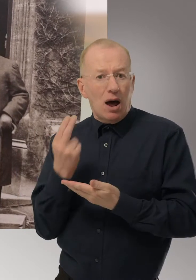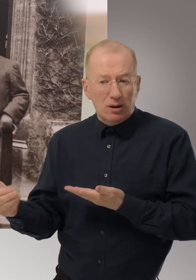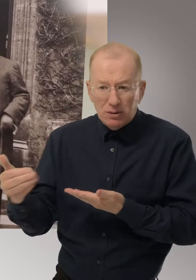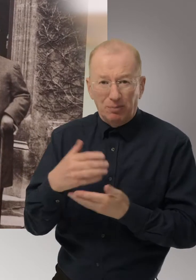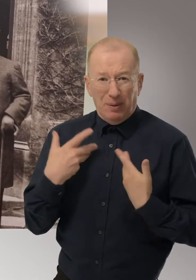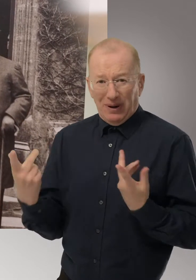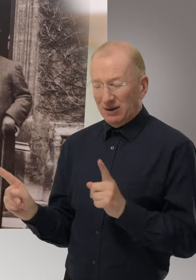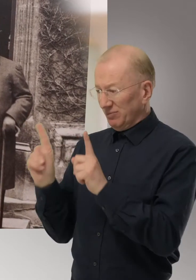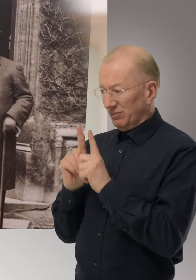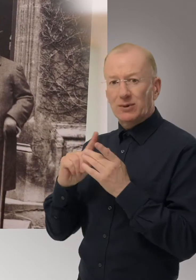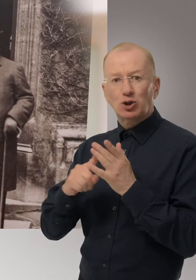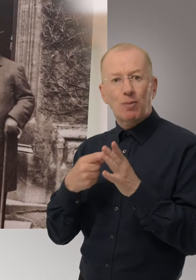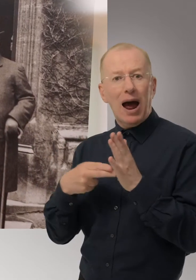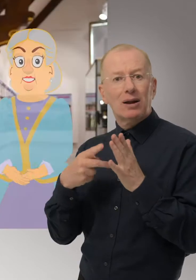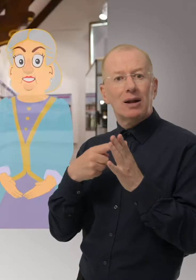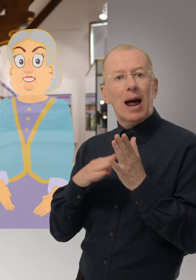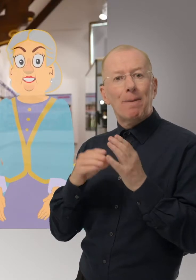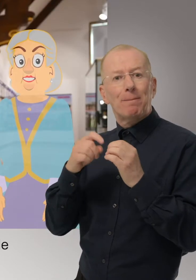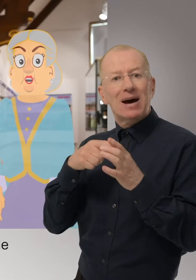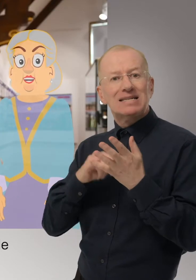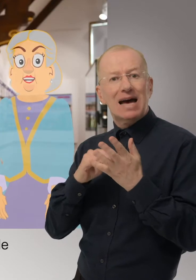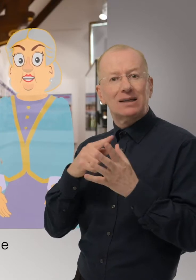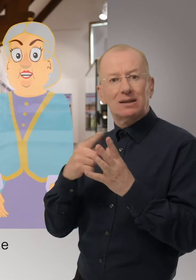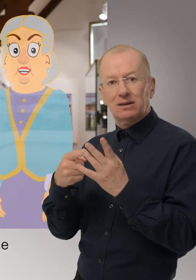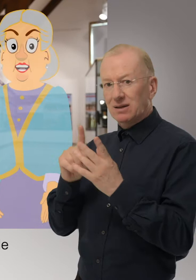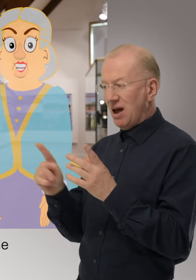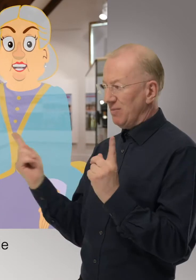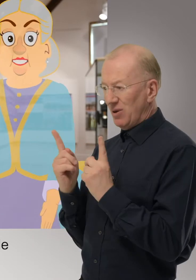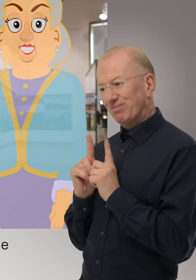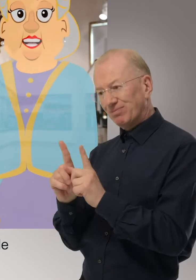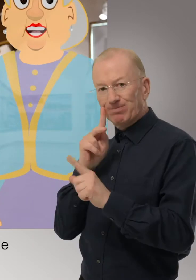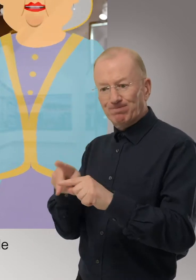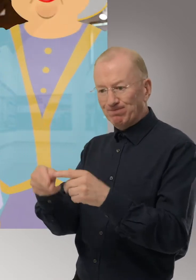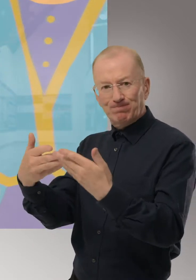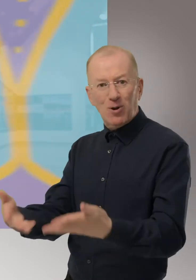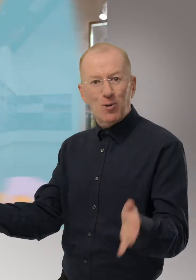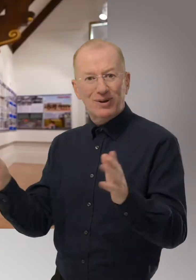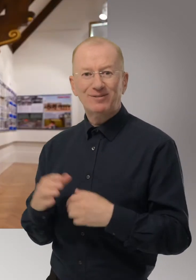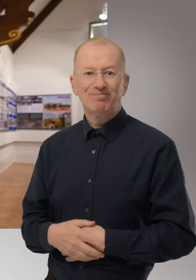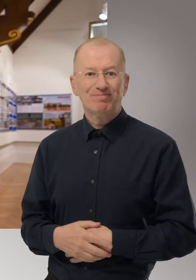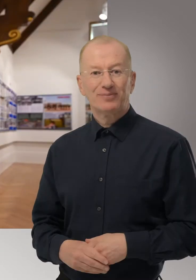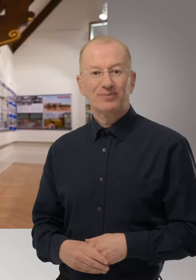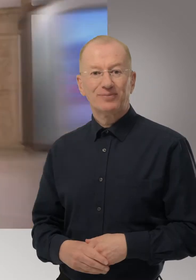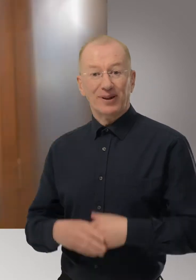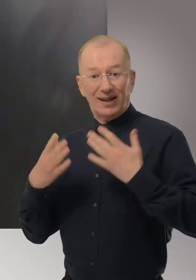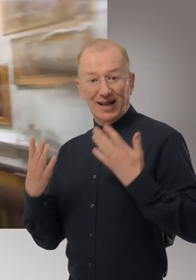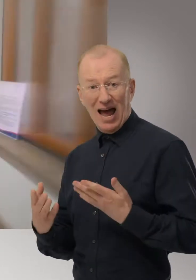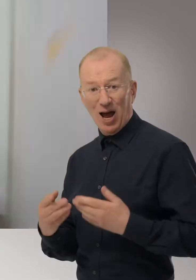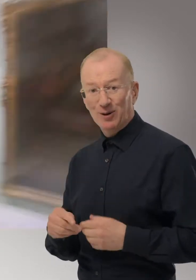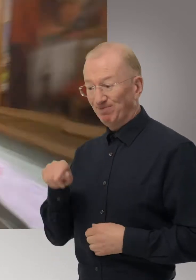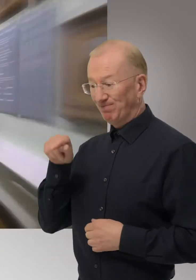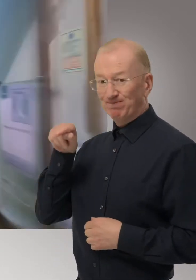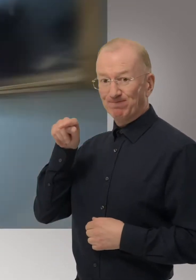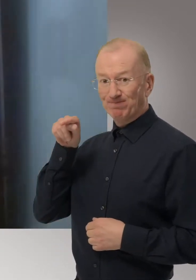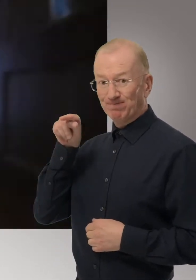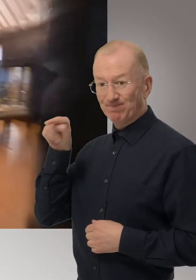ambassador here, in my manor. And now off we go to the other side of the museum. This way. Keep up.